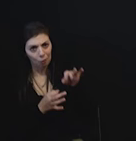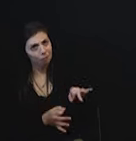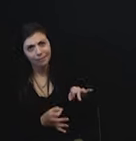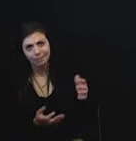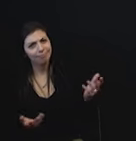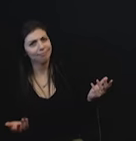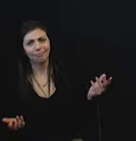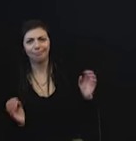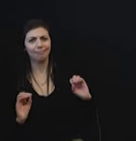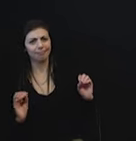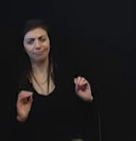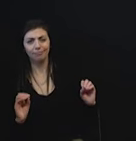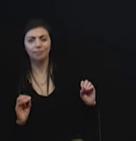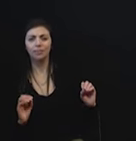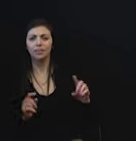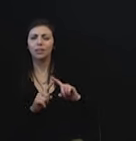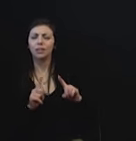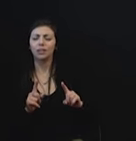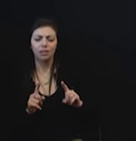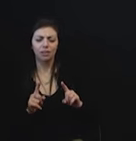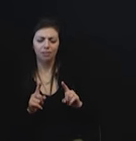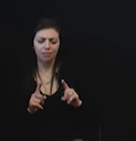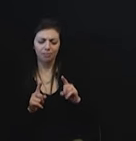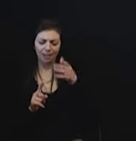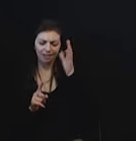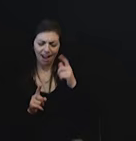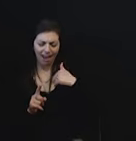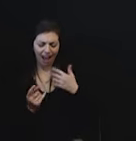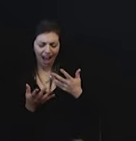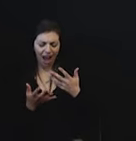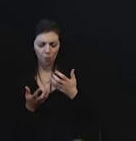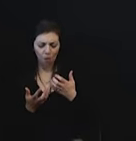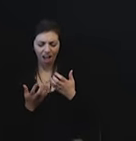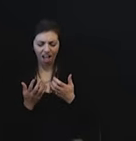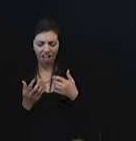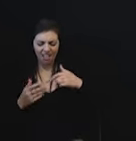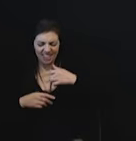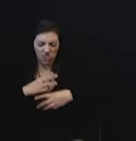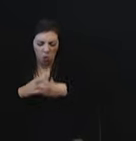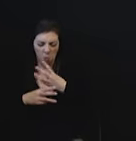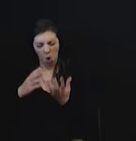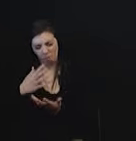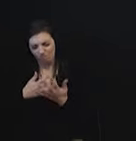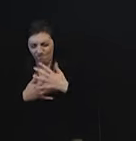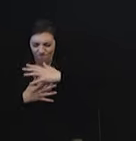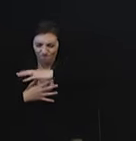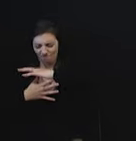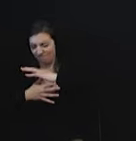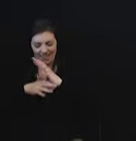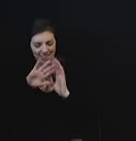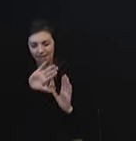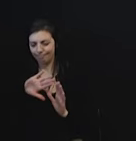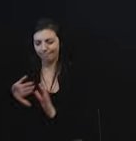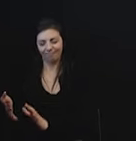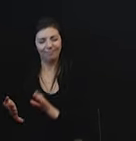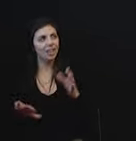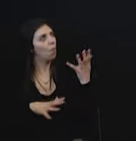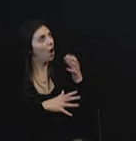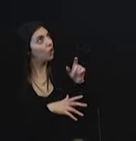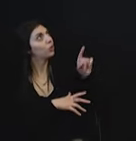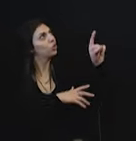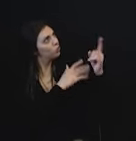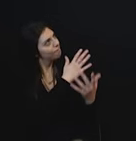God, will you lead me? I want to trade in the priorities of this world for the priorities of you. Will you